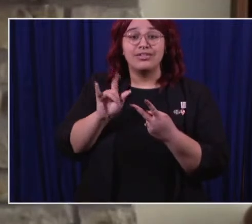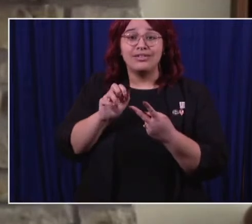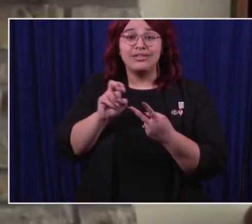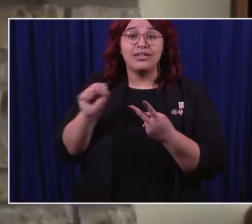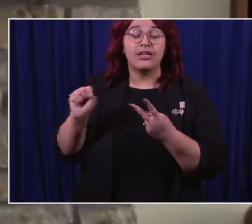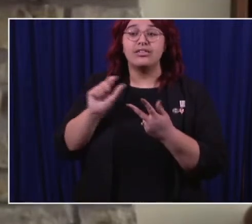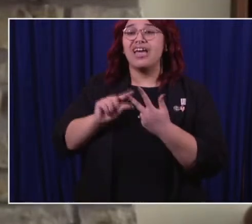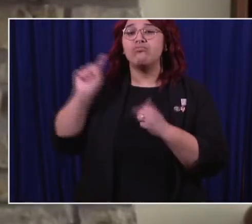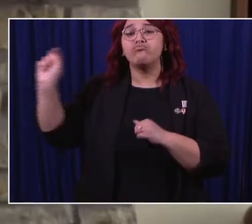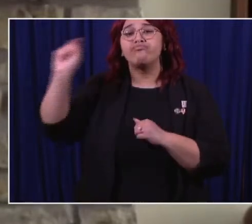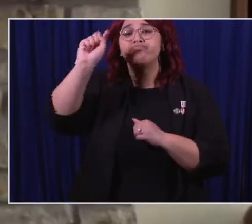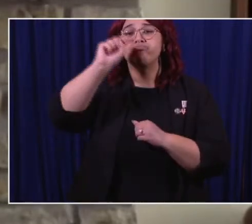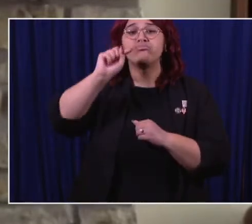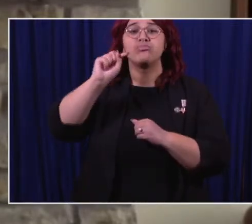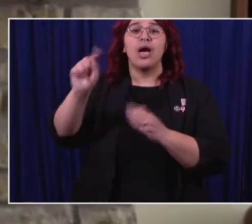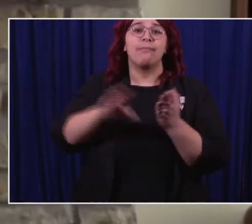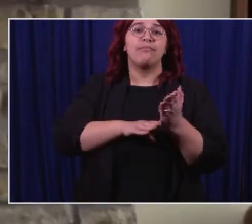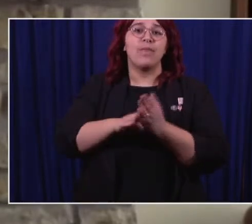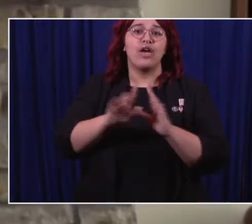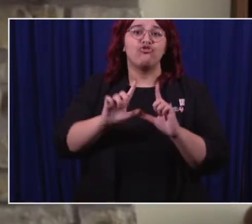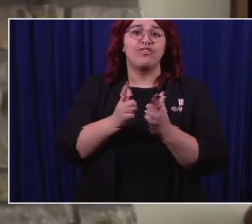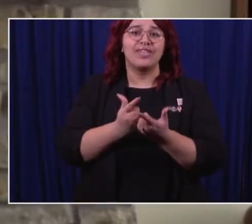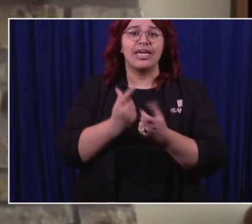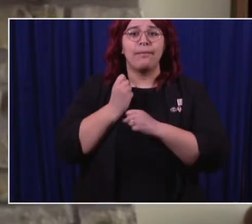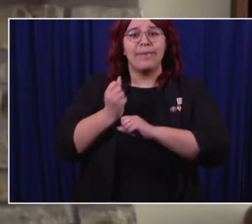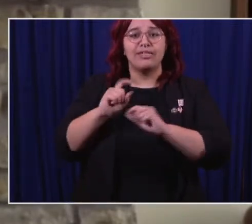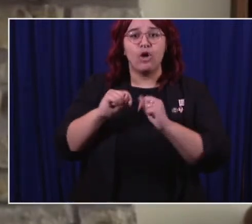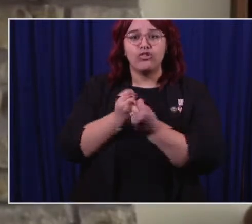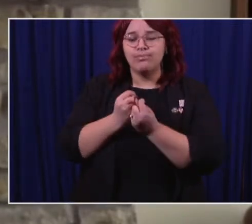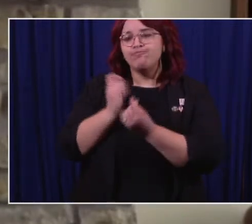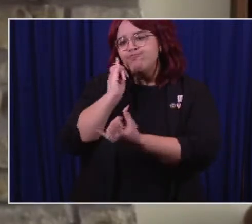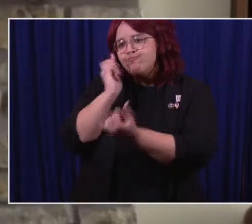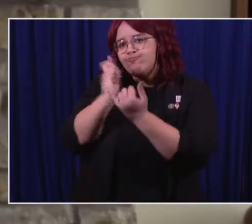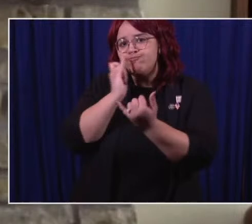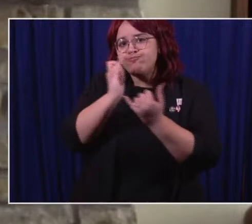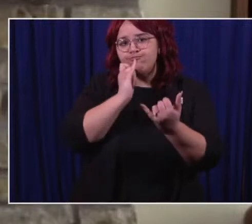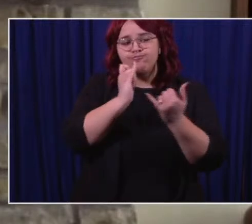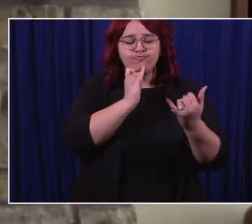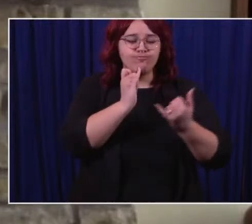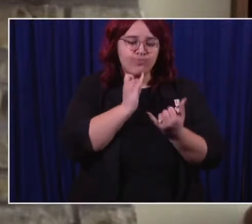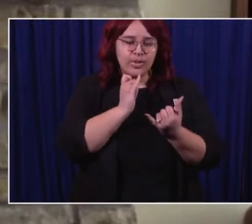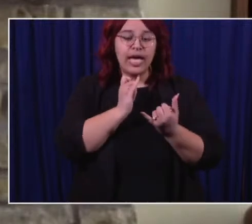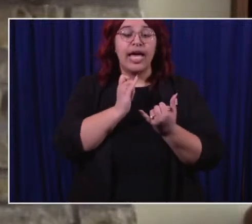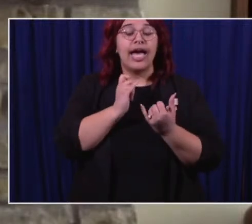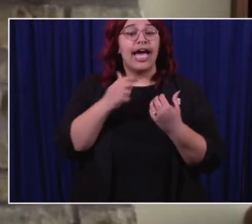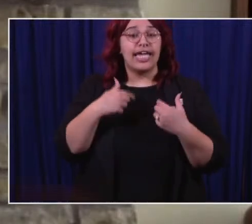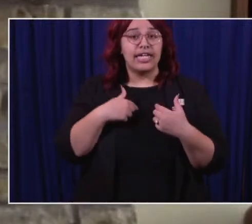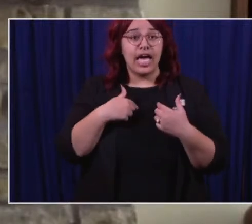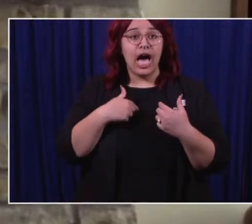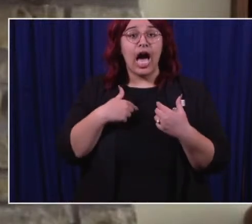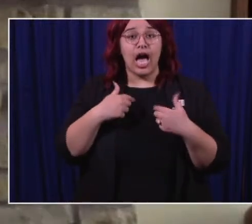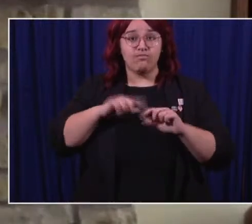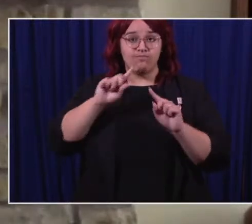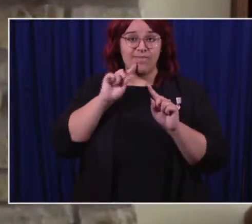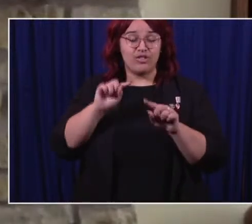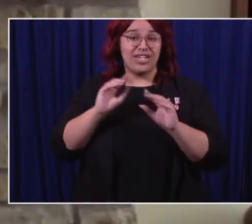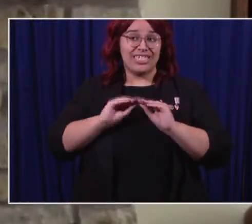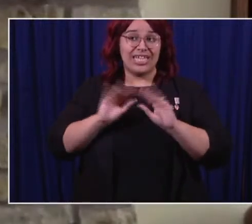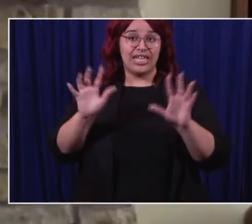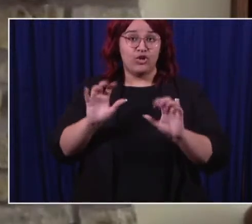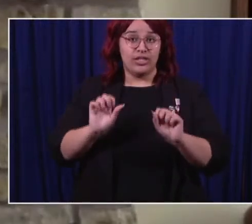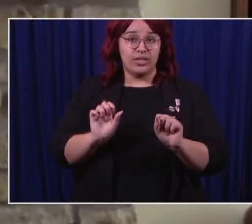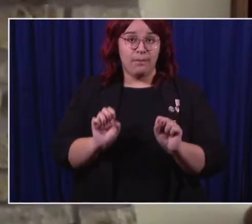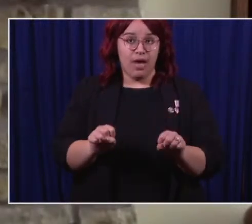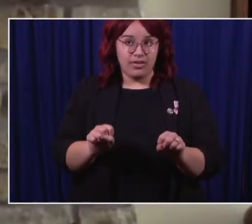around the state. And I wanted as early as I could because we know that